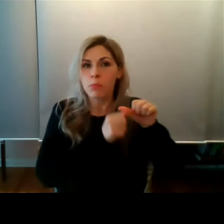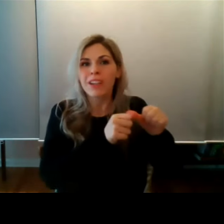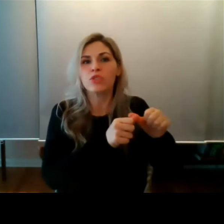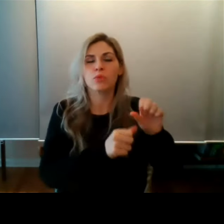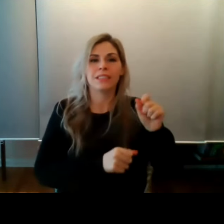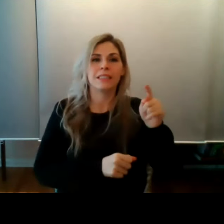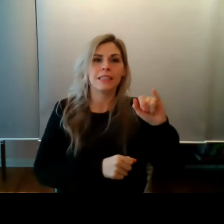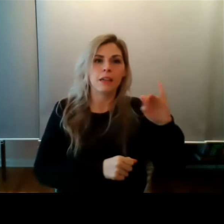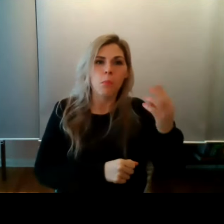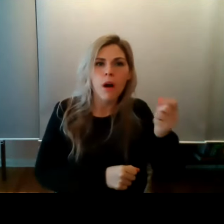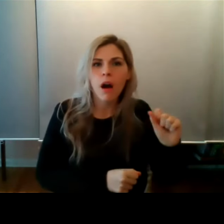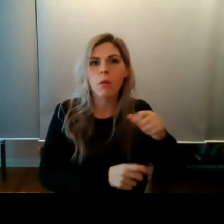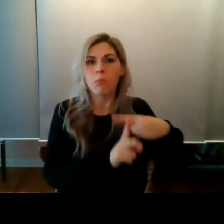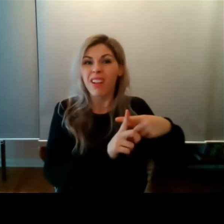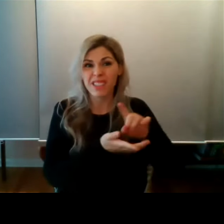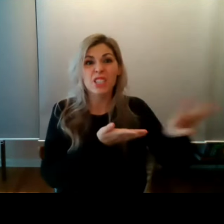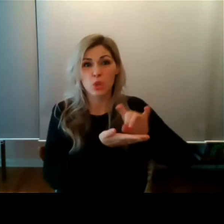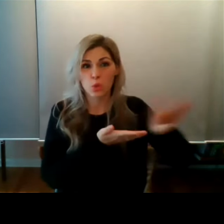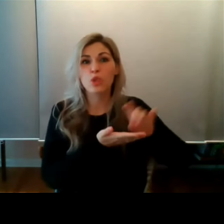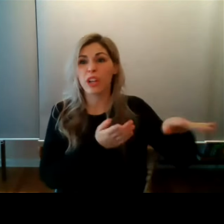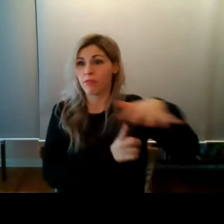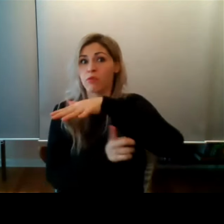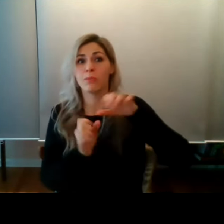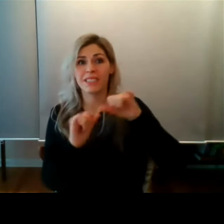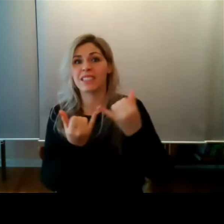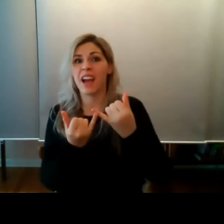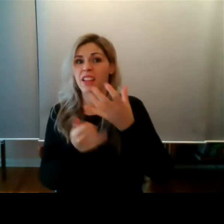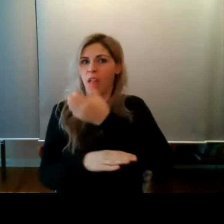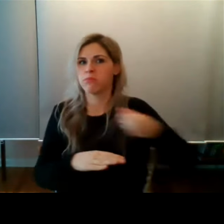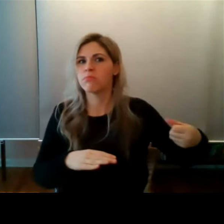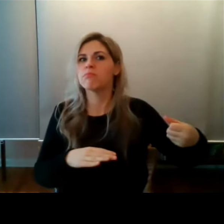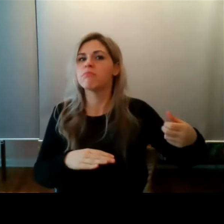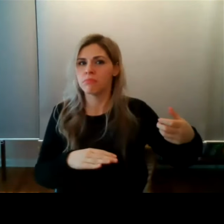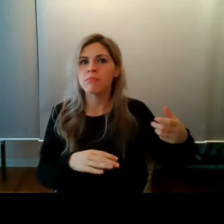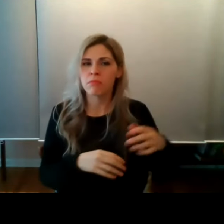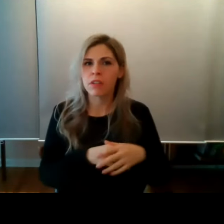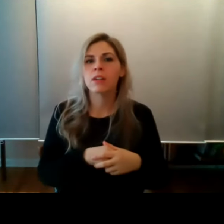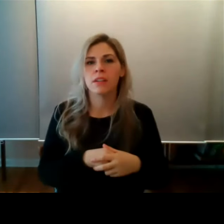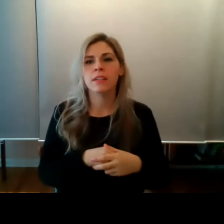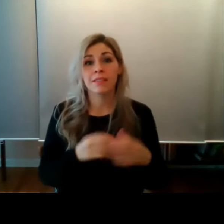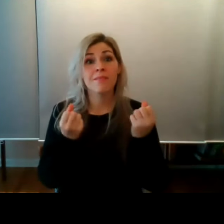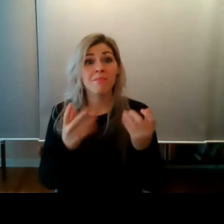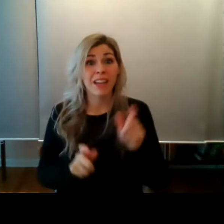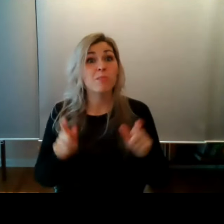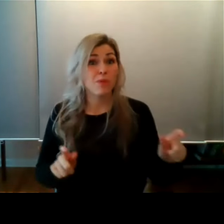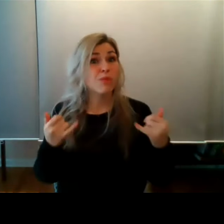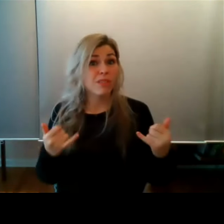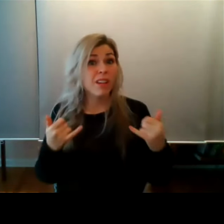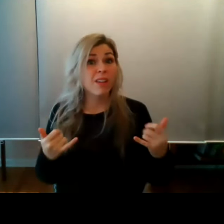exclusion, discrimination that persons with disabilities are experiencing. And lots of people